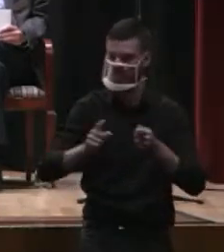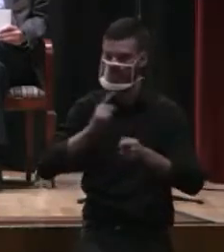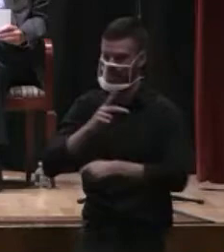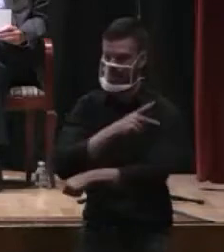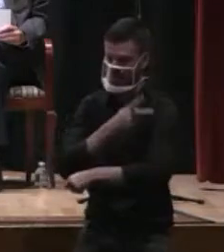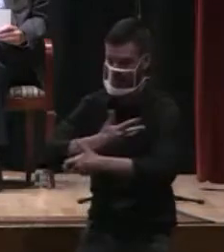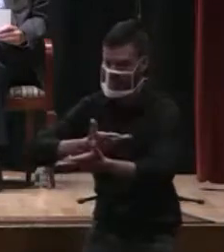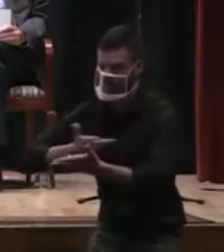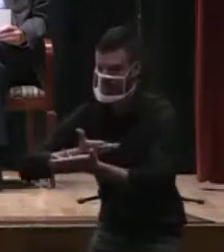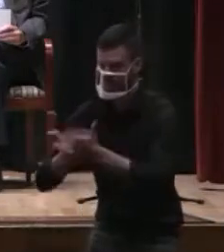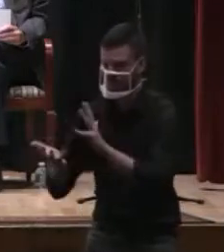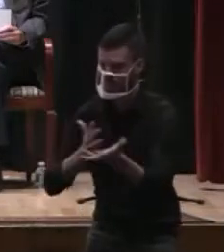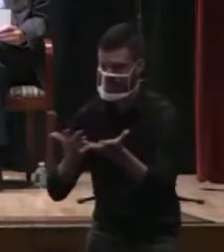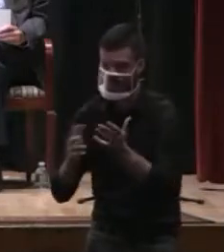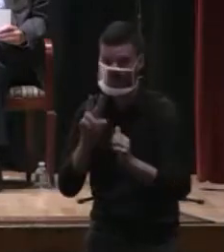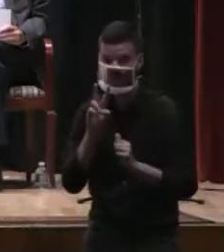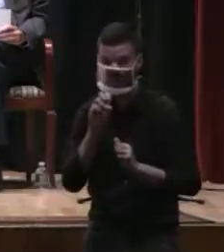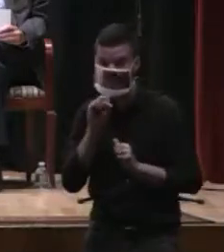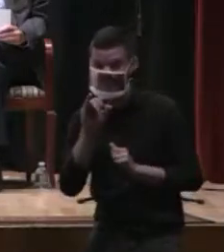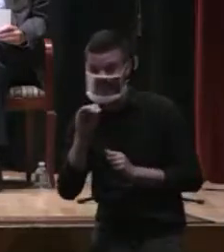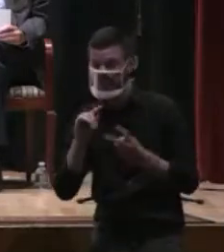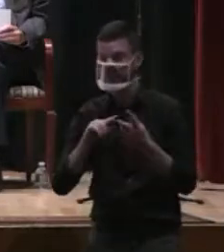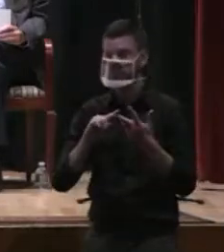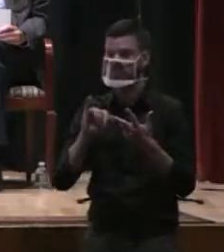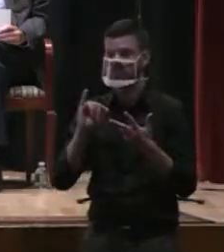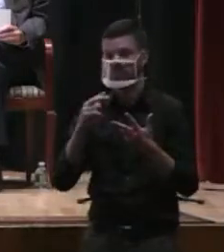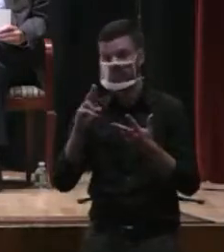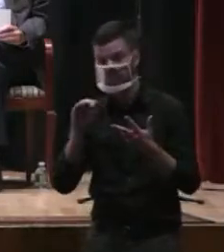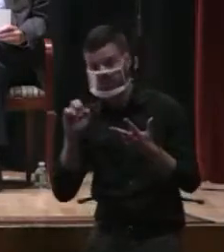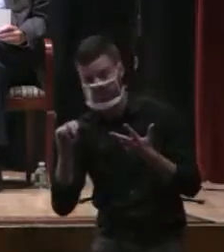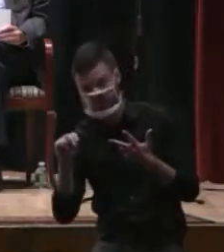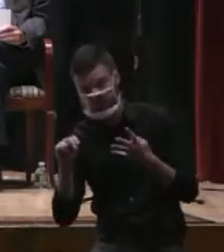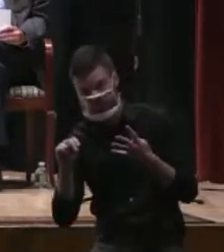patient, or VSIM, or iHuman.